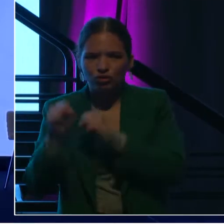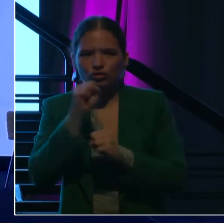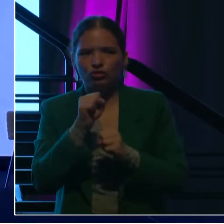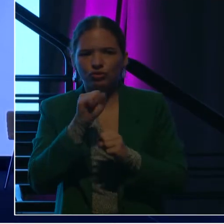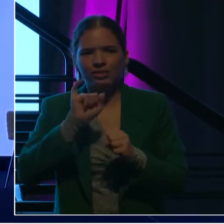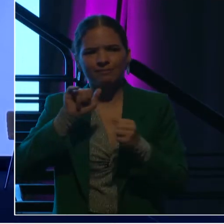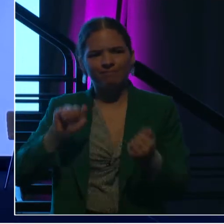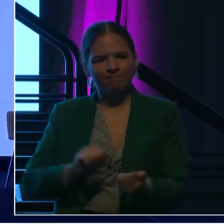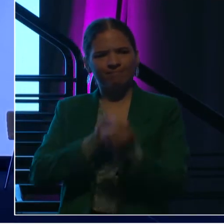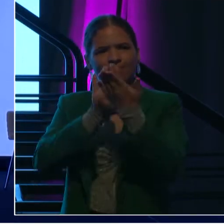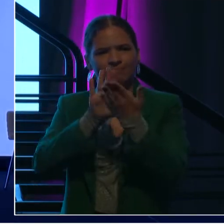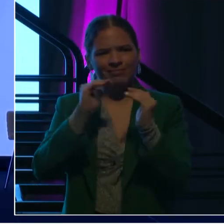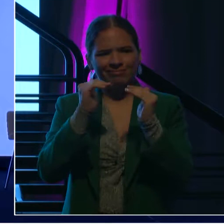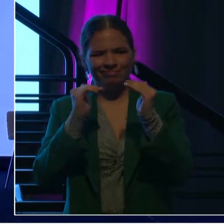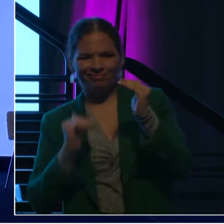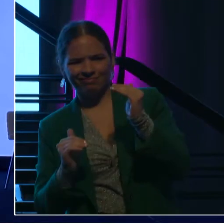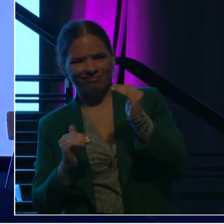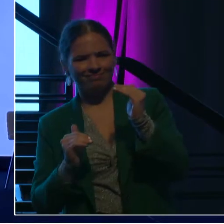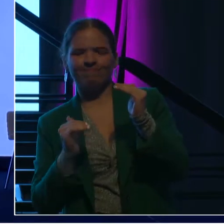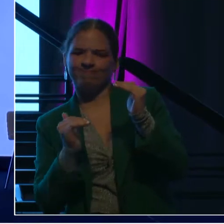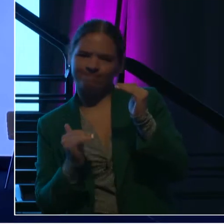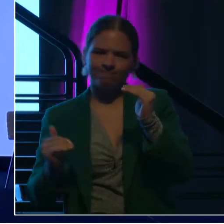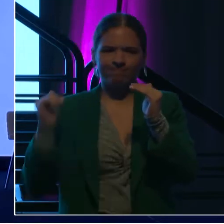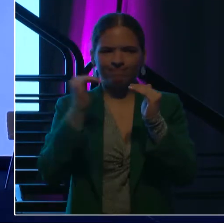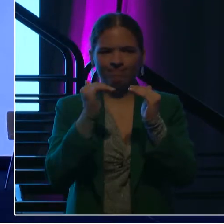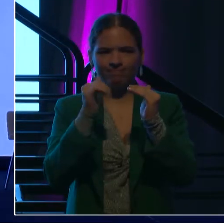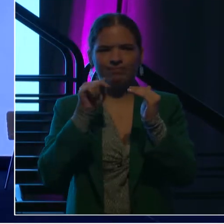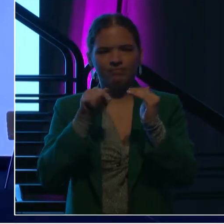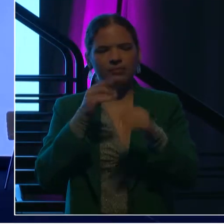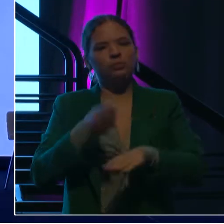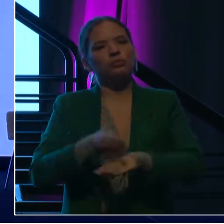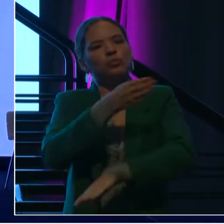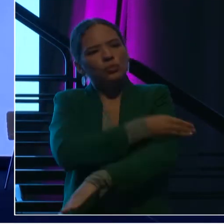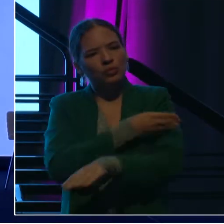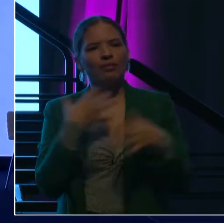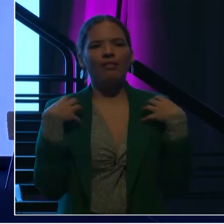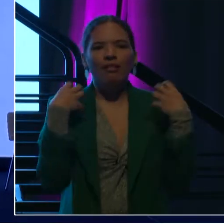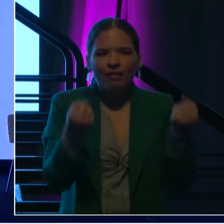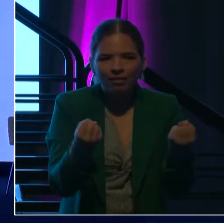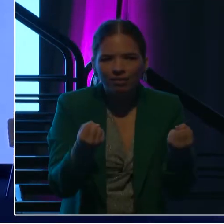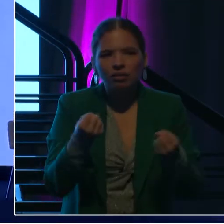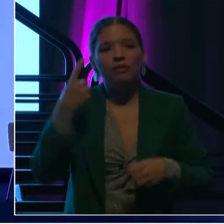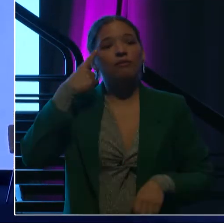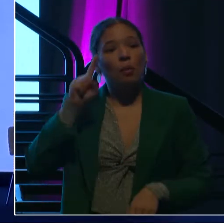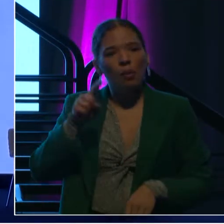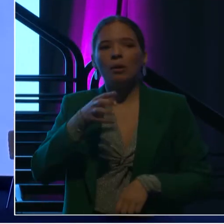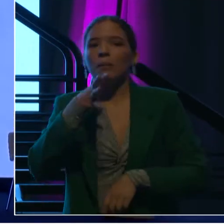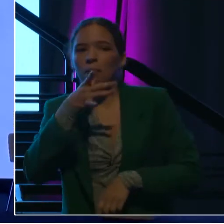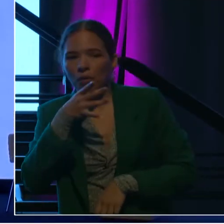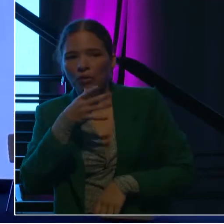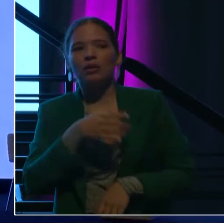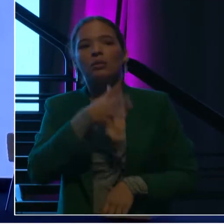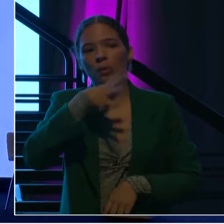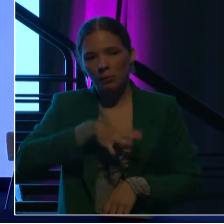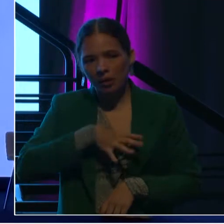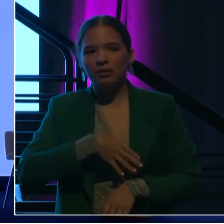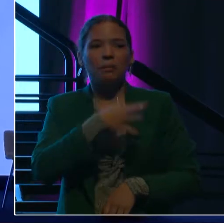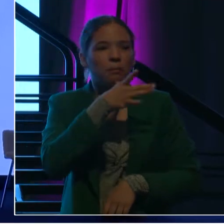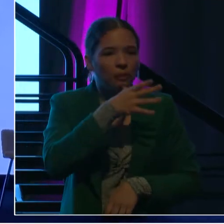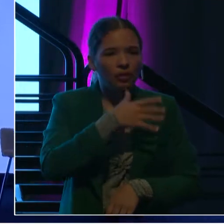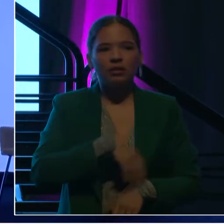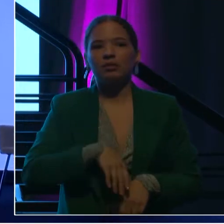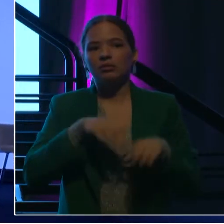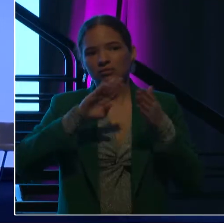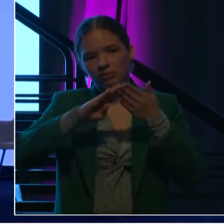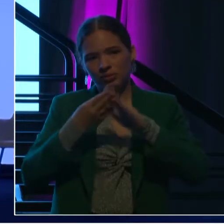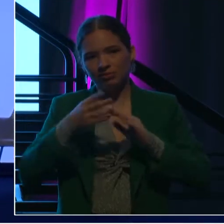disparities and improve health outcomes for women and families in our community. Thank you for allowing me the opportunity to